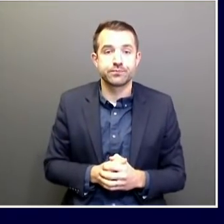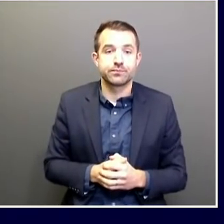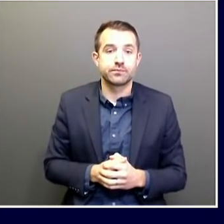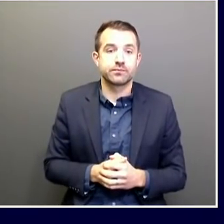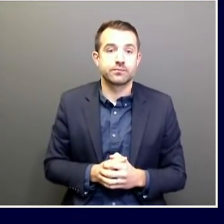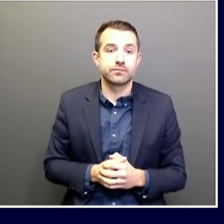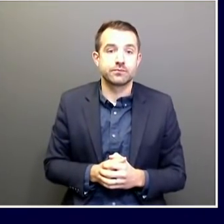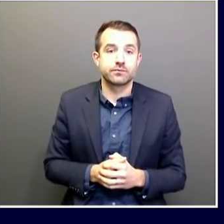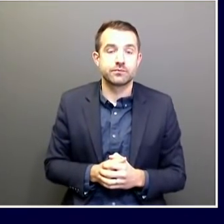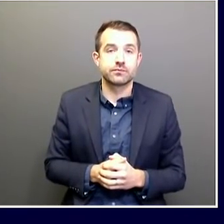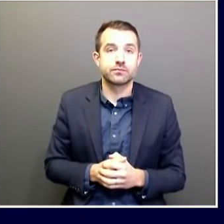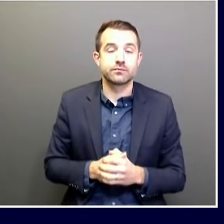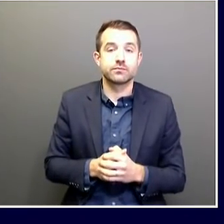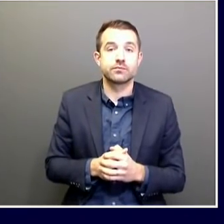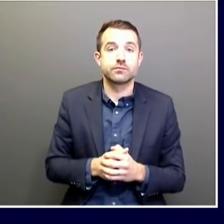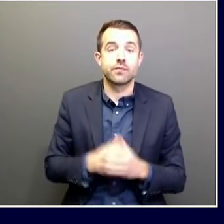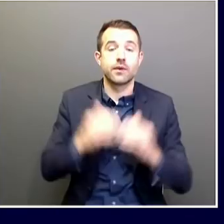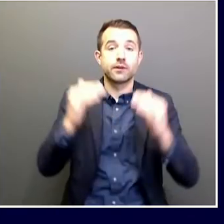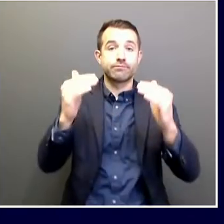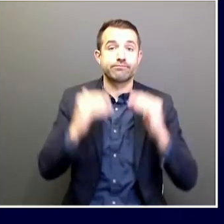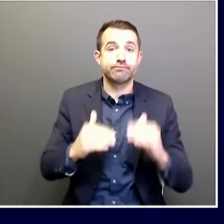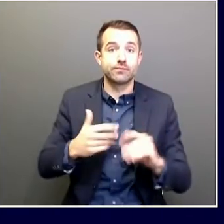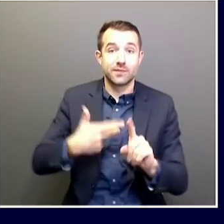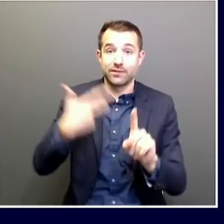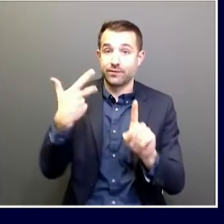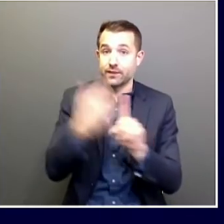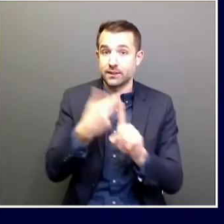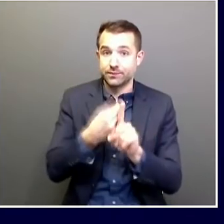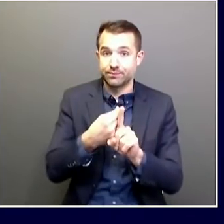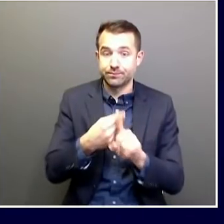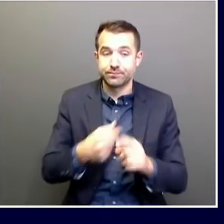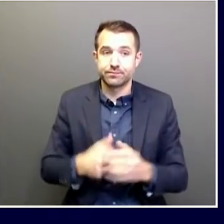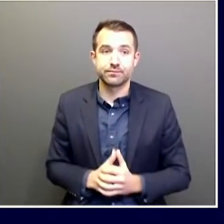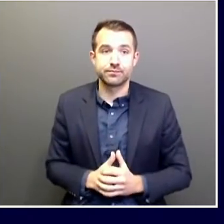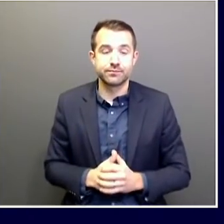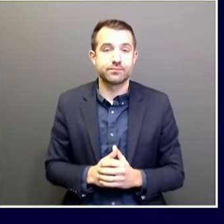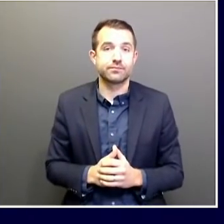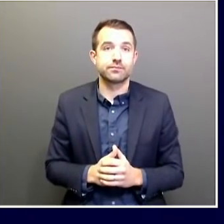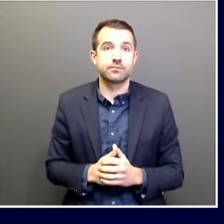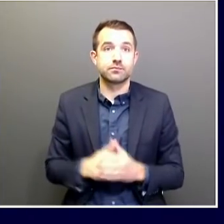Turning now to vaccines and vaccinations. As of this morning,